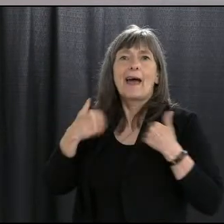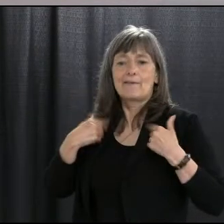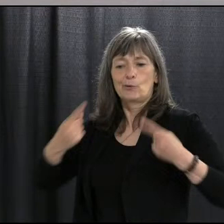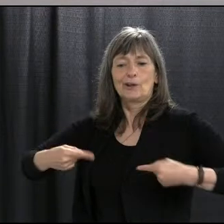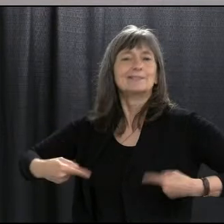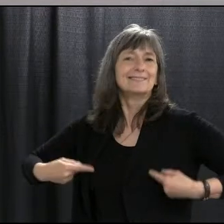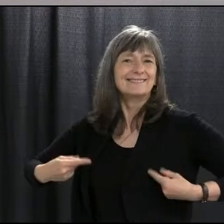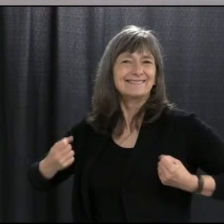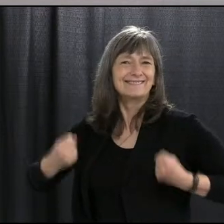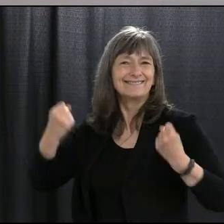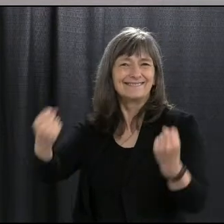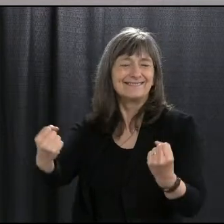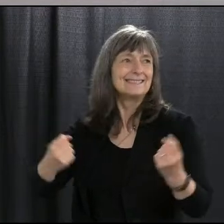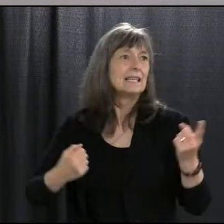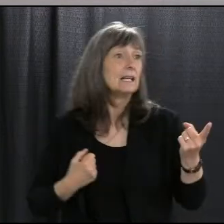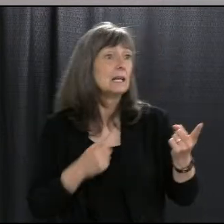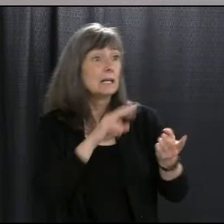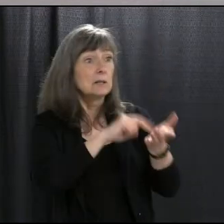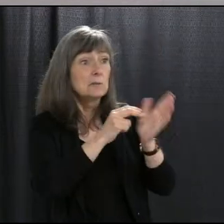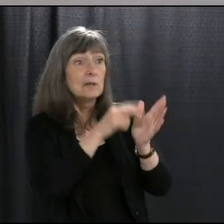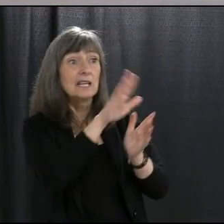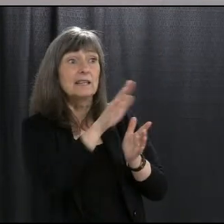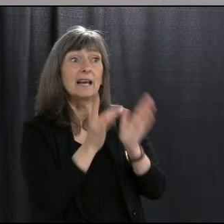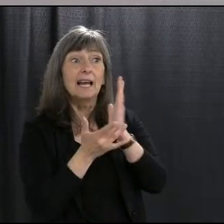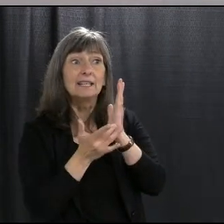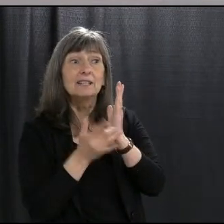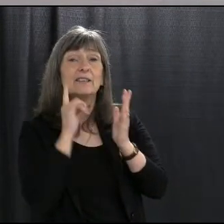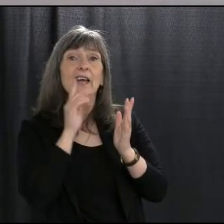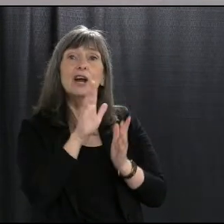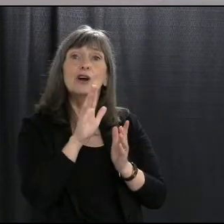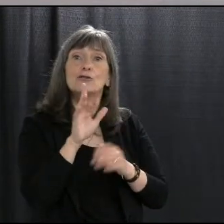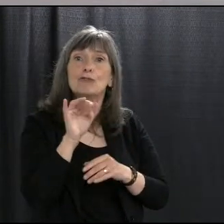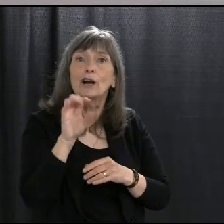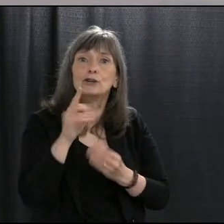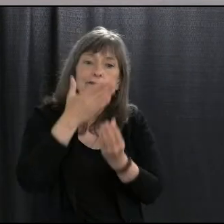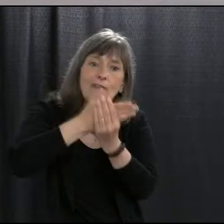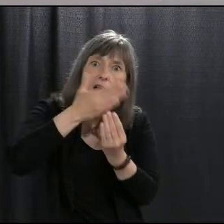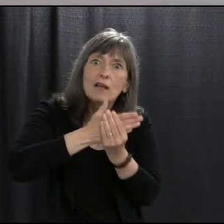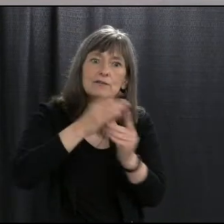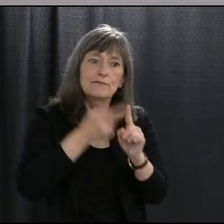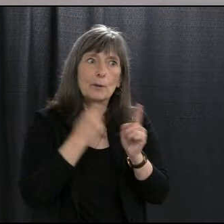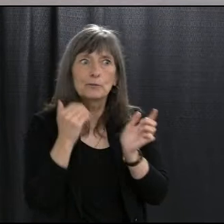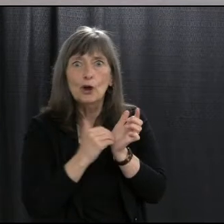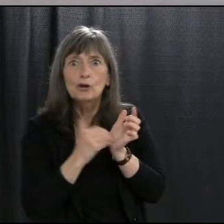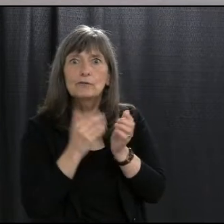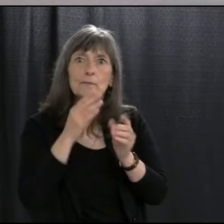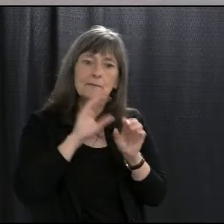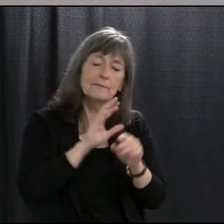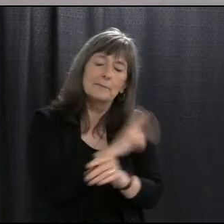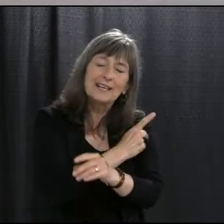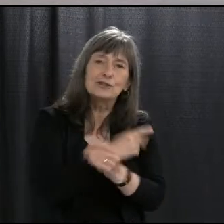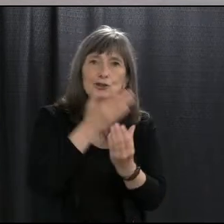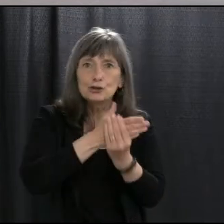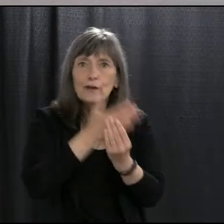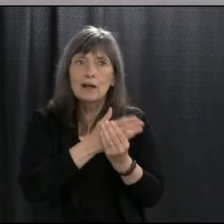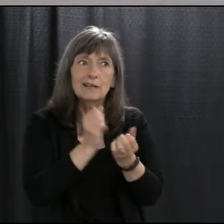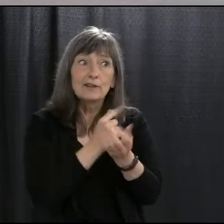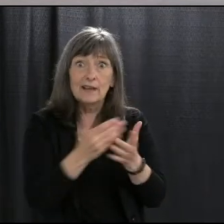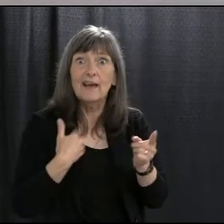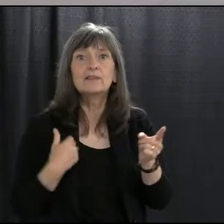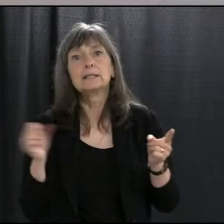they'll have access, I gather, to medical records and the tools needed to book referrals and things of that nature? Correct.